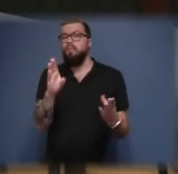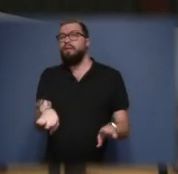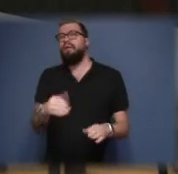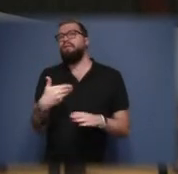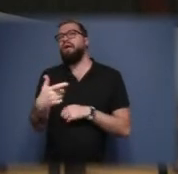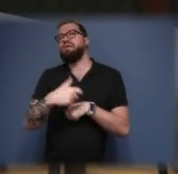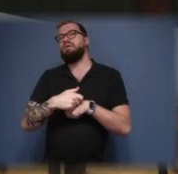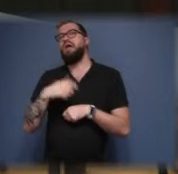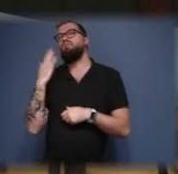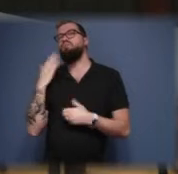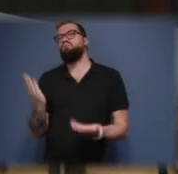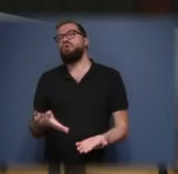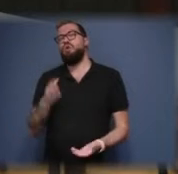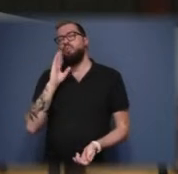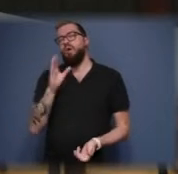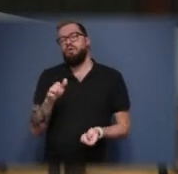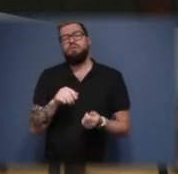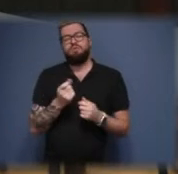next time.